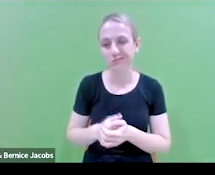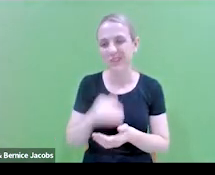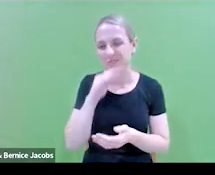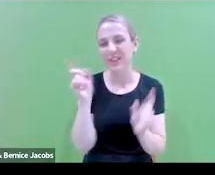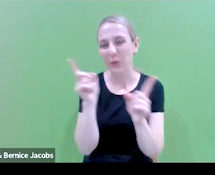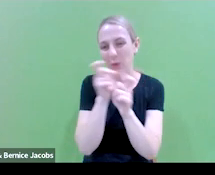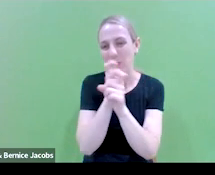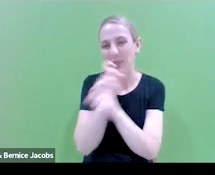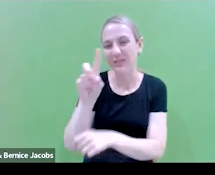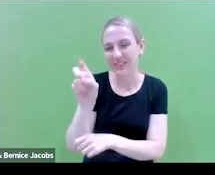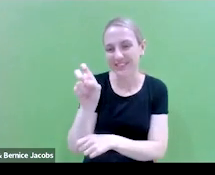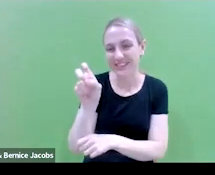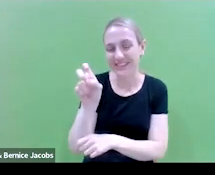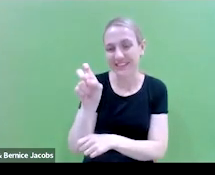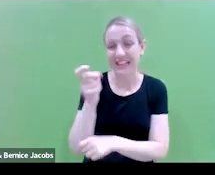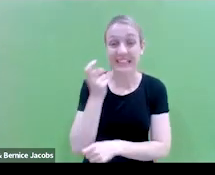complex. It's not such a simple